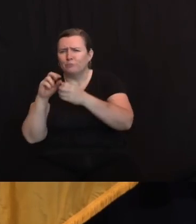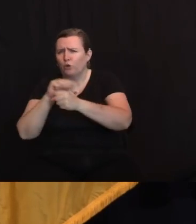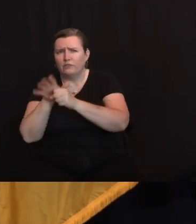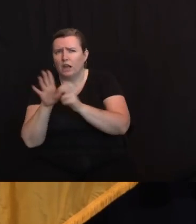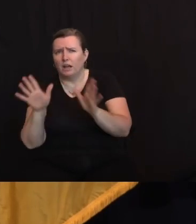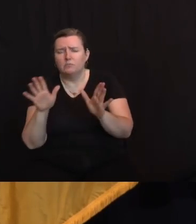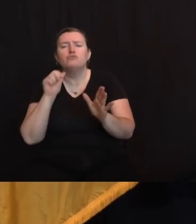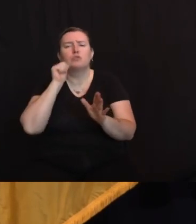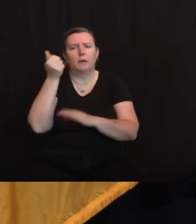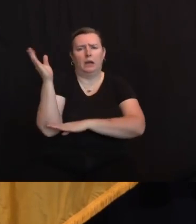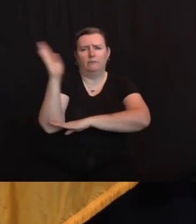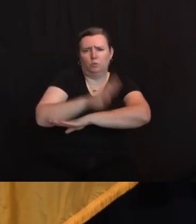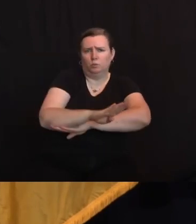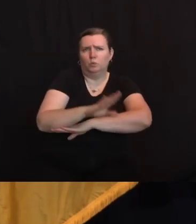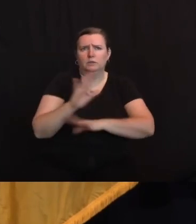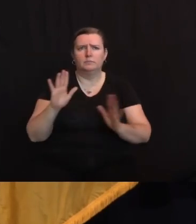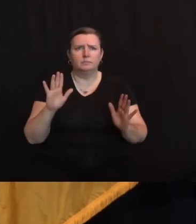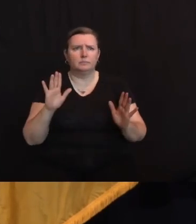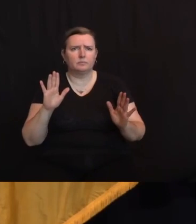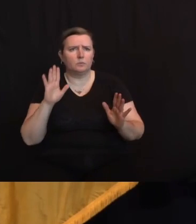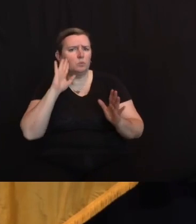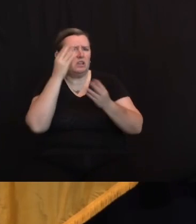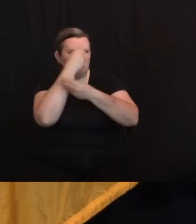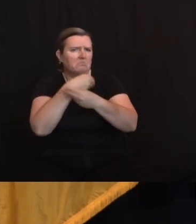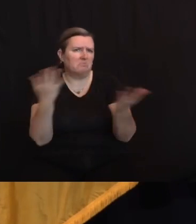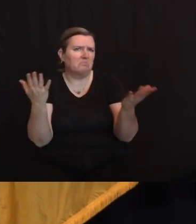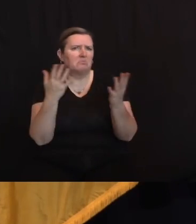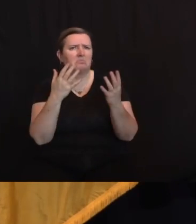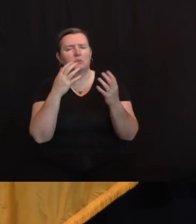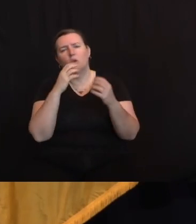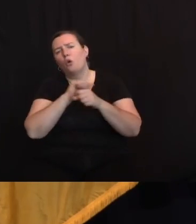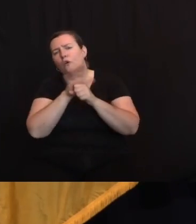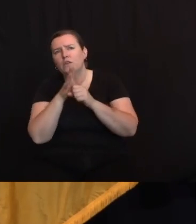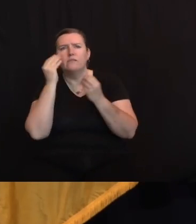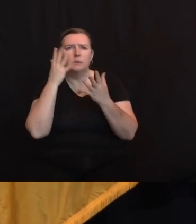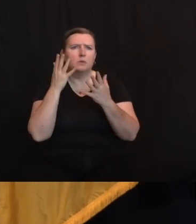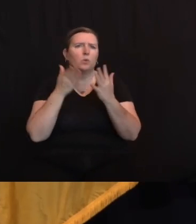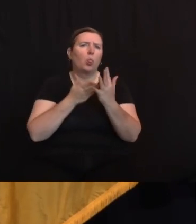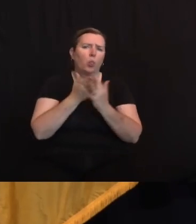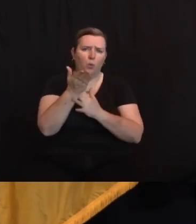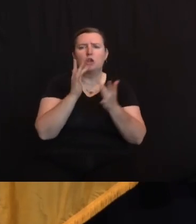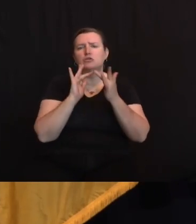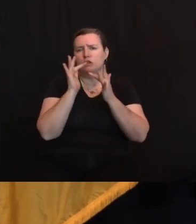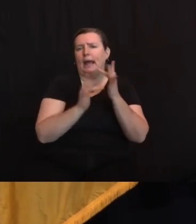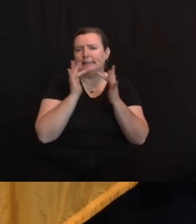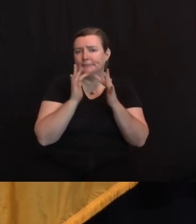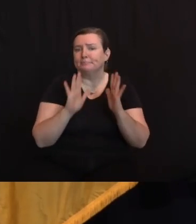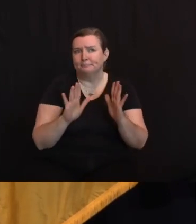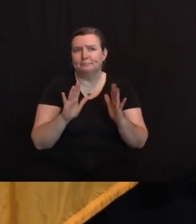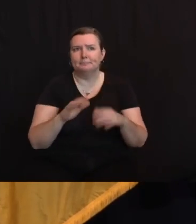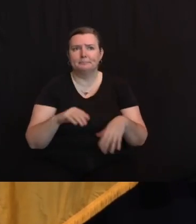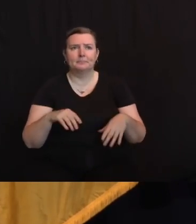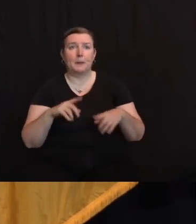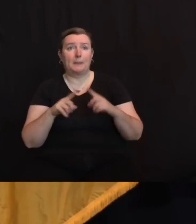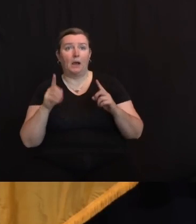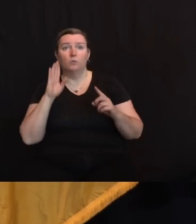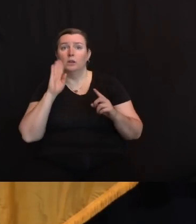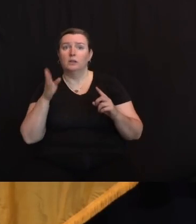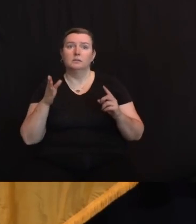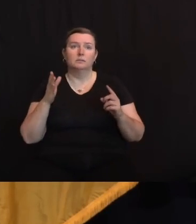afternoon. We'll communicate the COVID facts with you virtually still, but I will have the opportunity